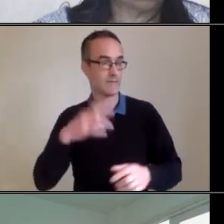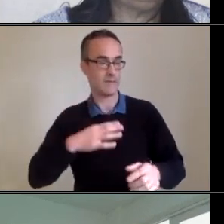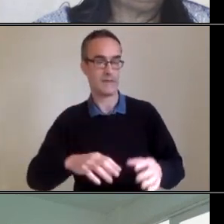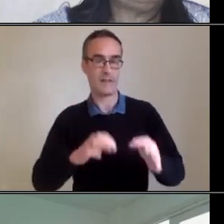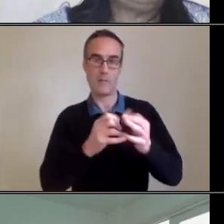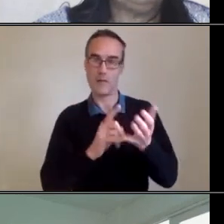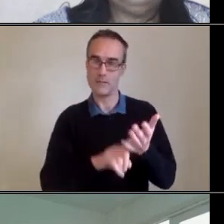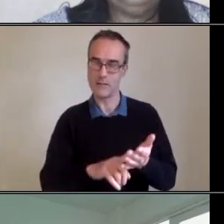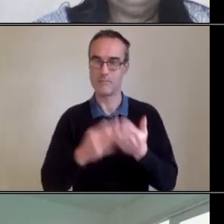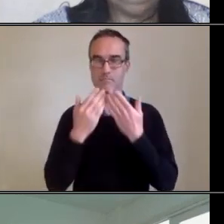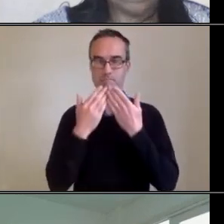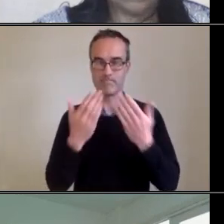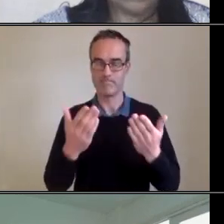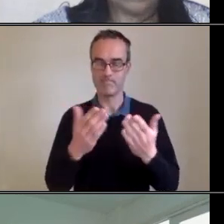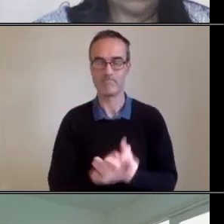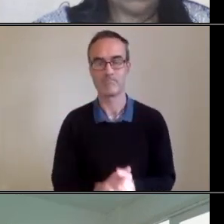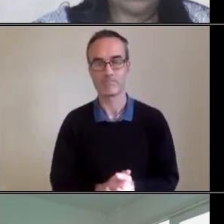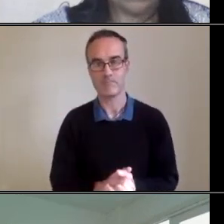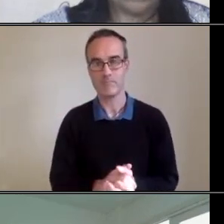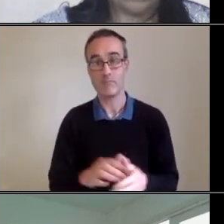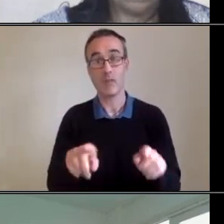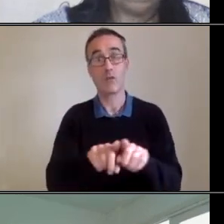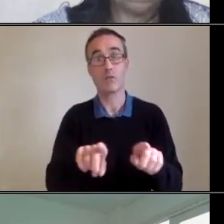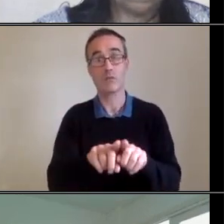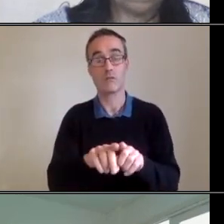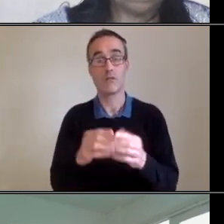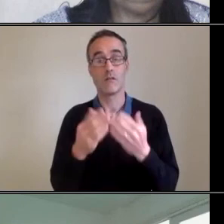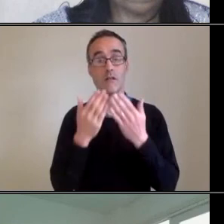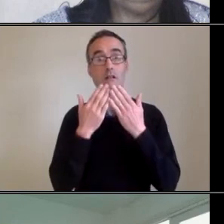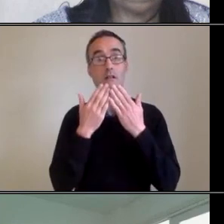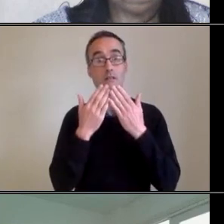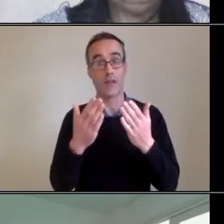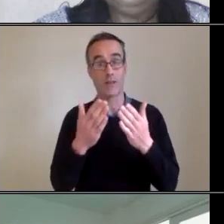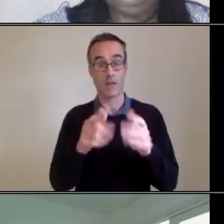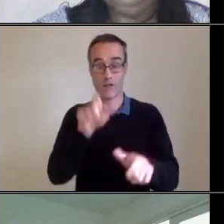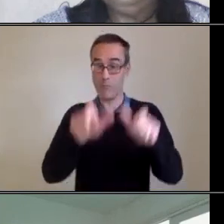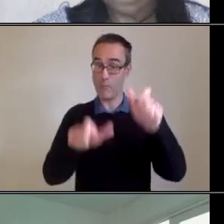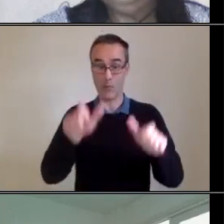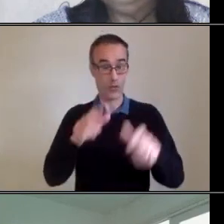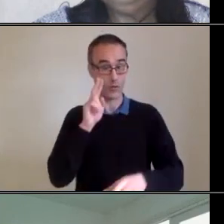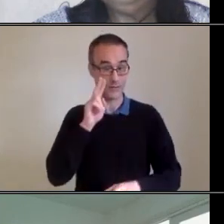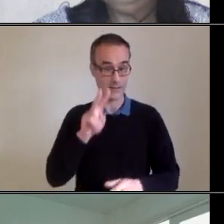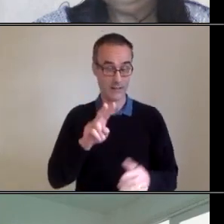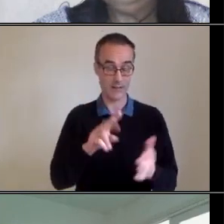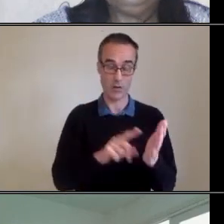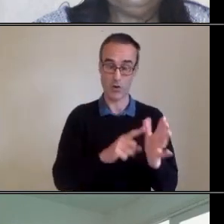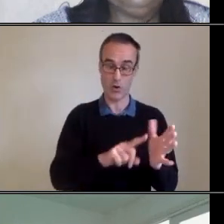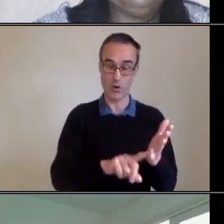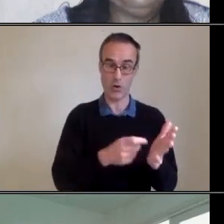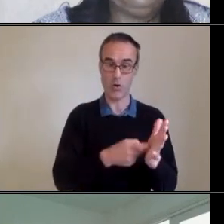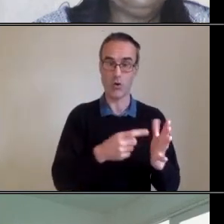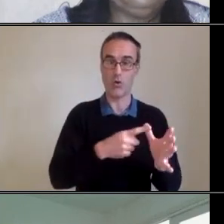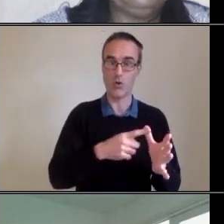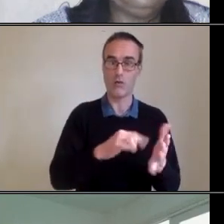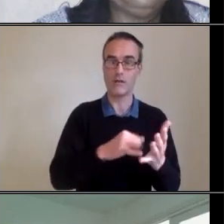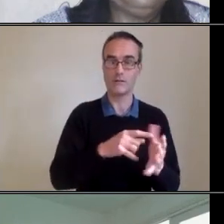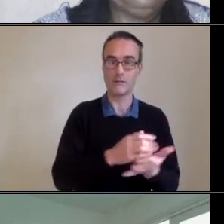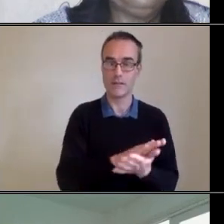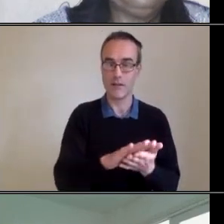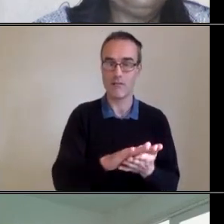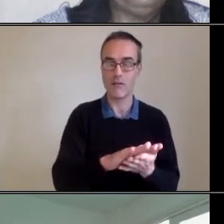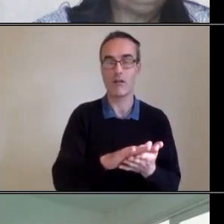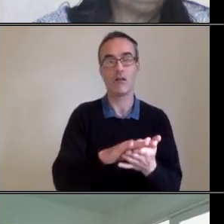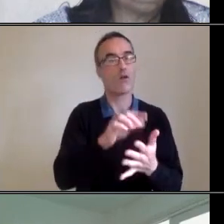us. And also thank you to the people that we haven't seen in the background, Laura Reyes, Rachel Thompson, Sarah Thomas from the RSC, who've all